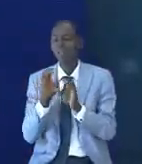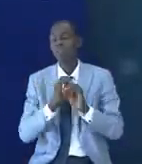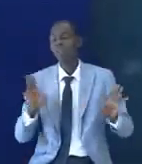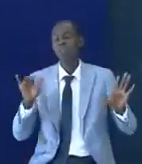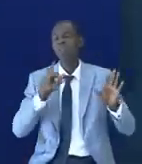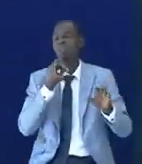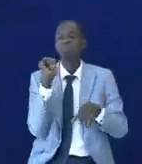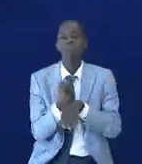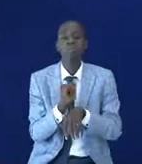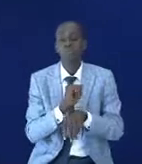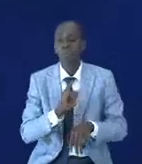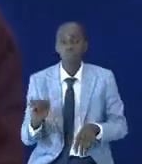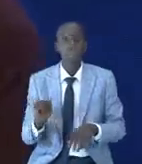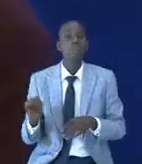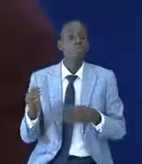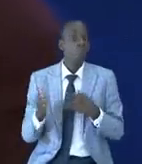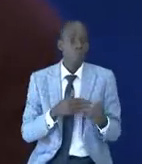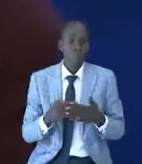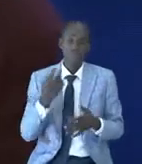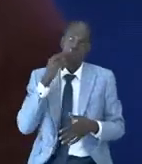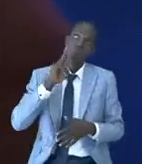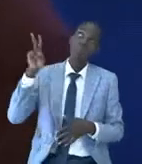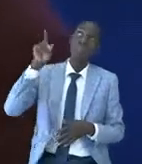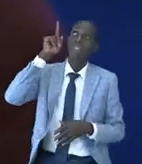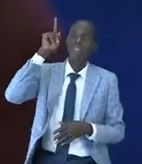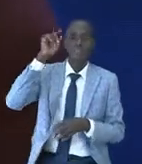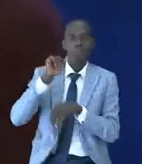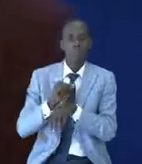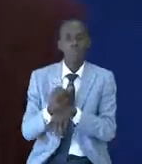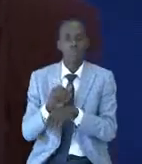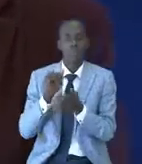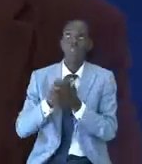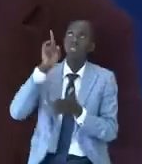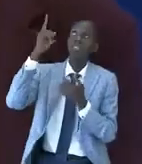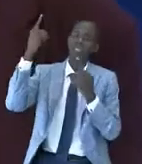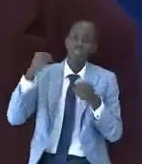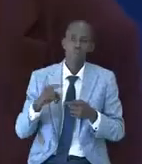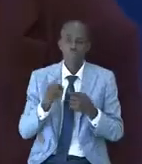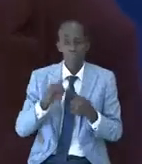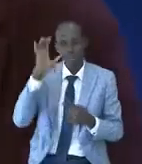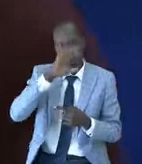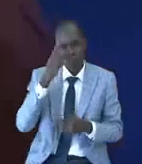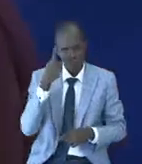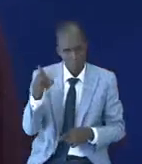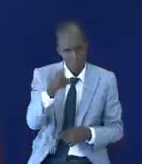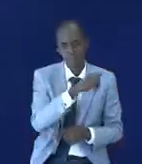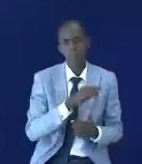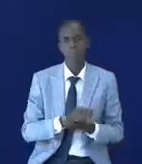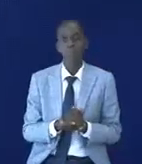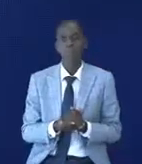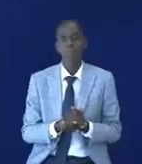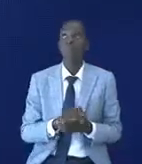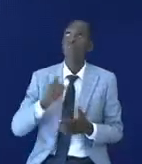working. Behold his mission that he came to seek. He came to look for you. He says